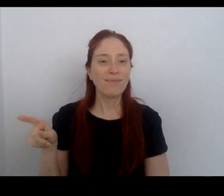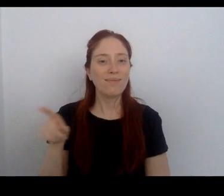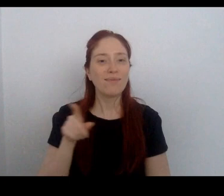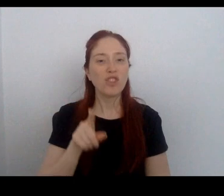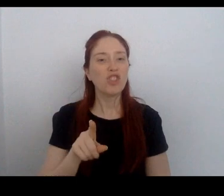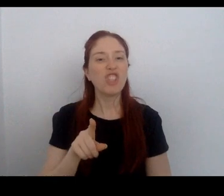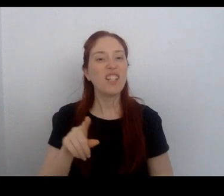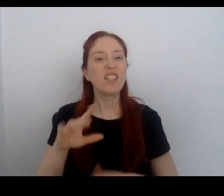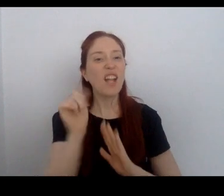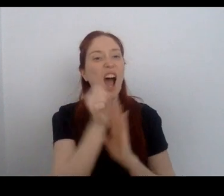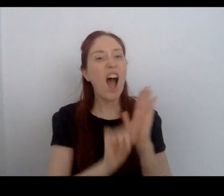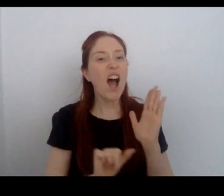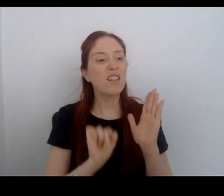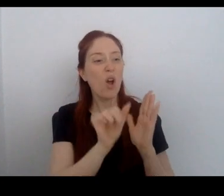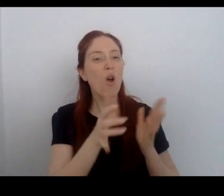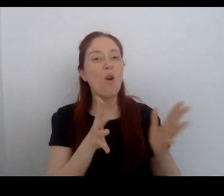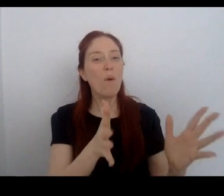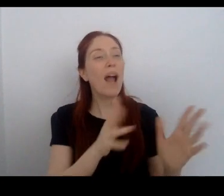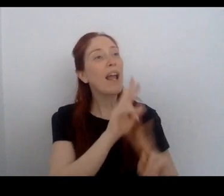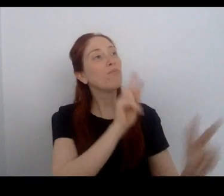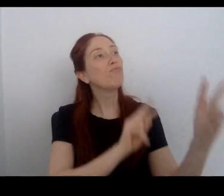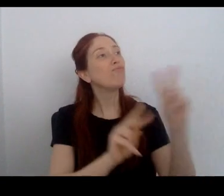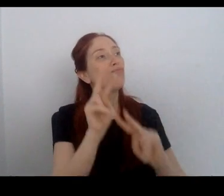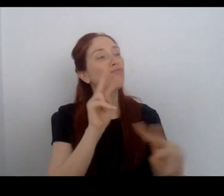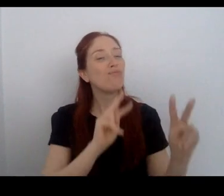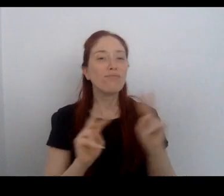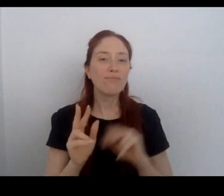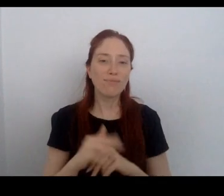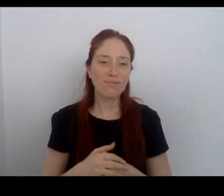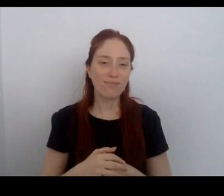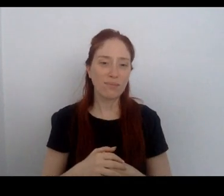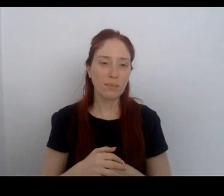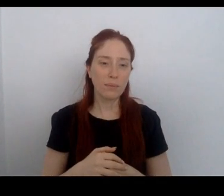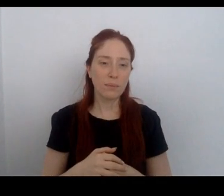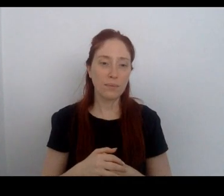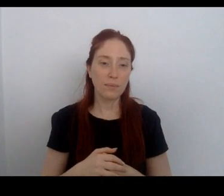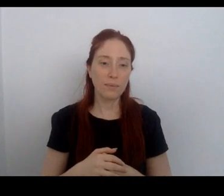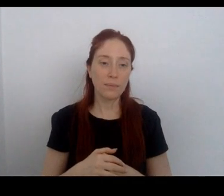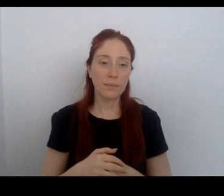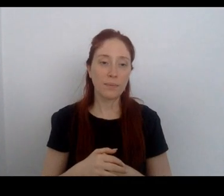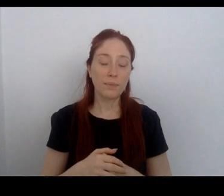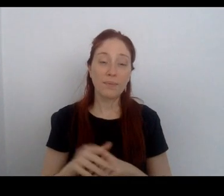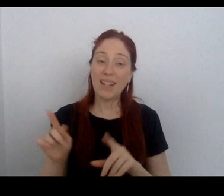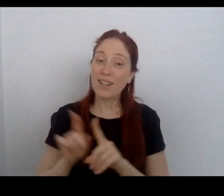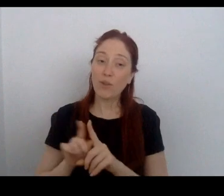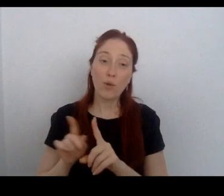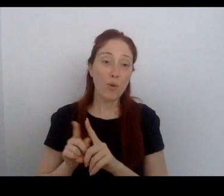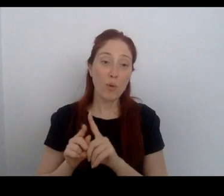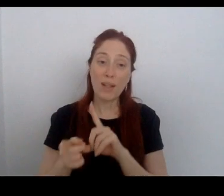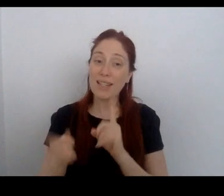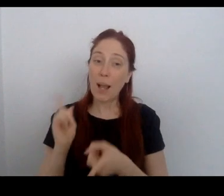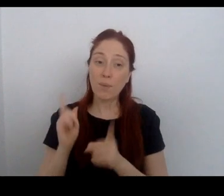much interference. In some cases, rejection is a wonderful kind of